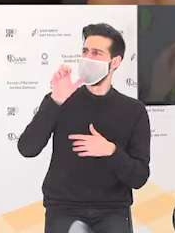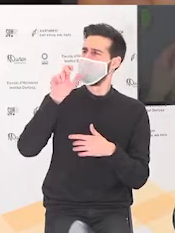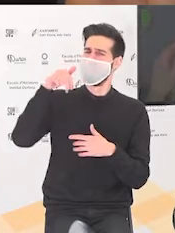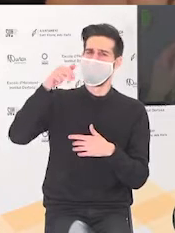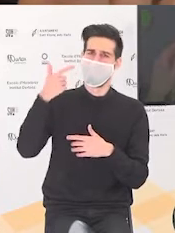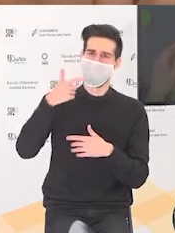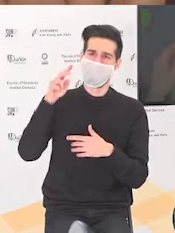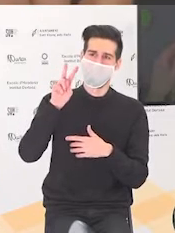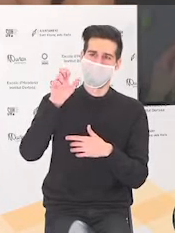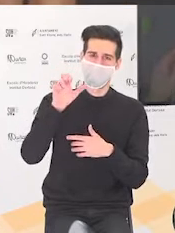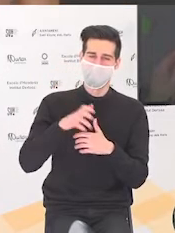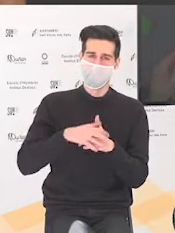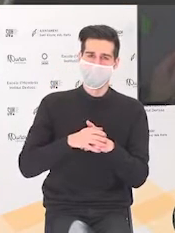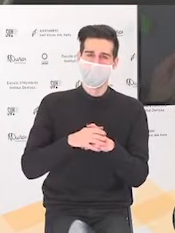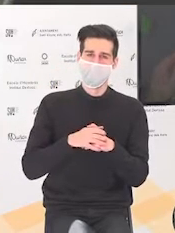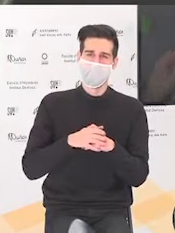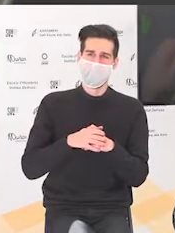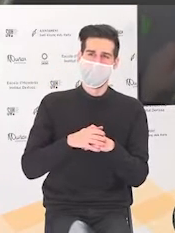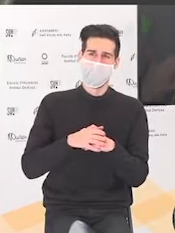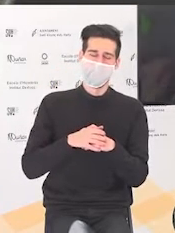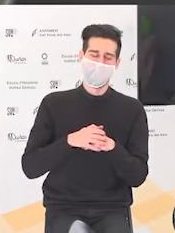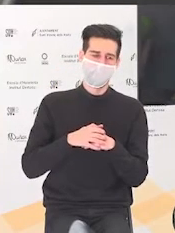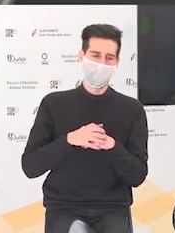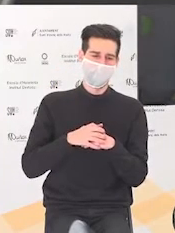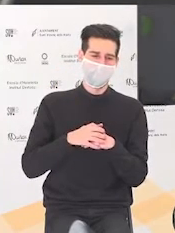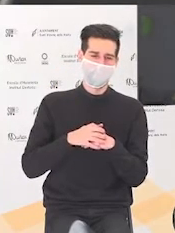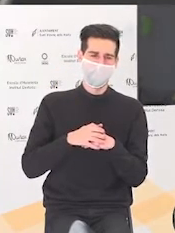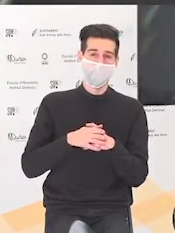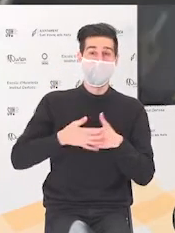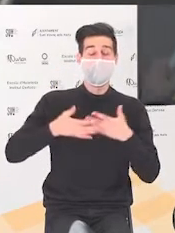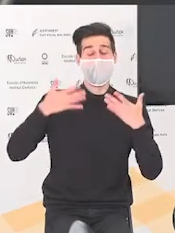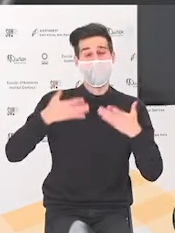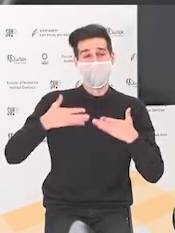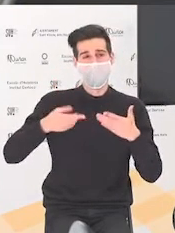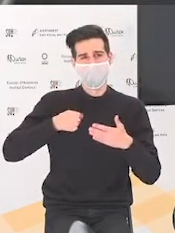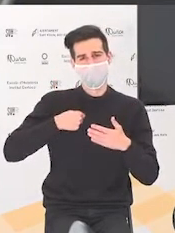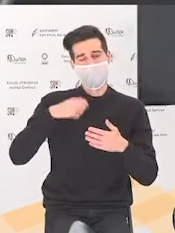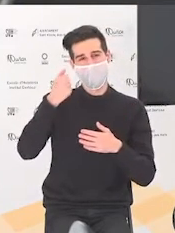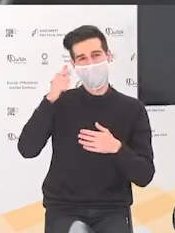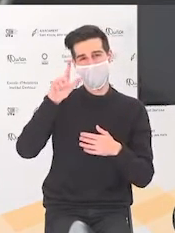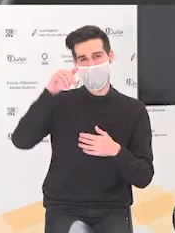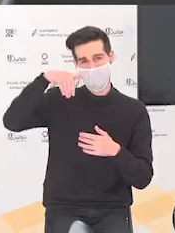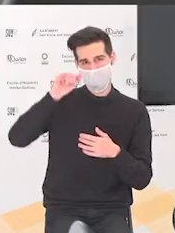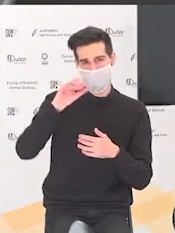Then I'm going to add my starch. Ahora le añado mi almidón.